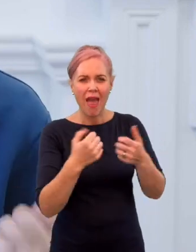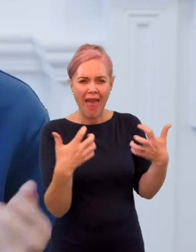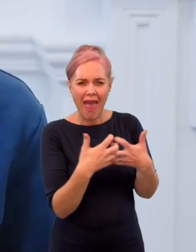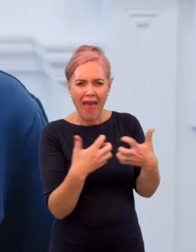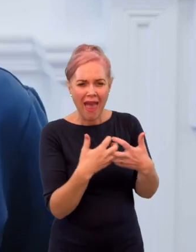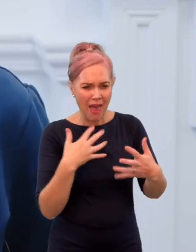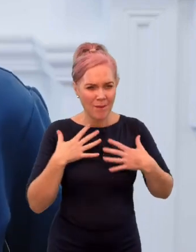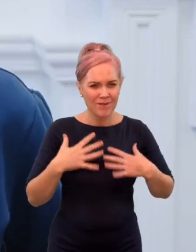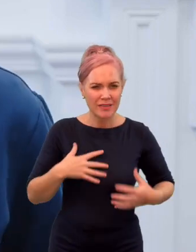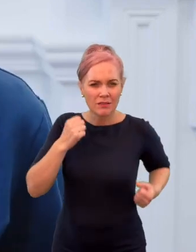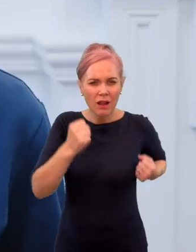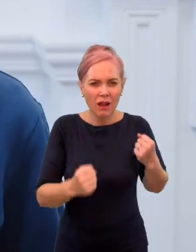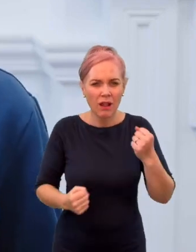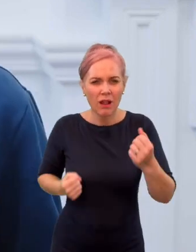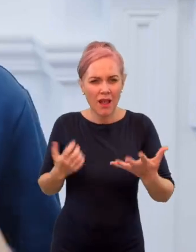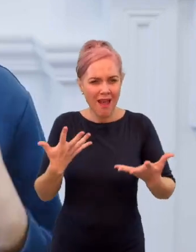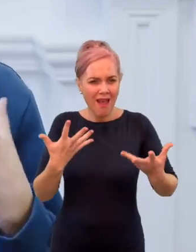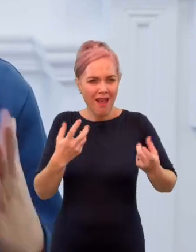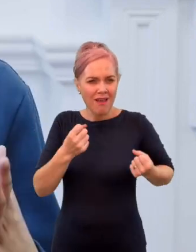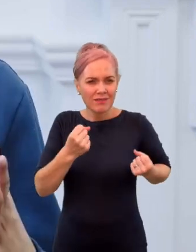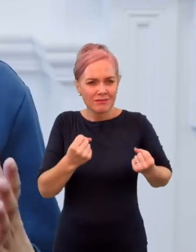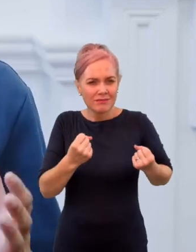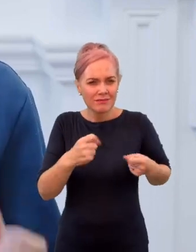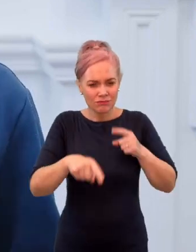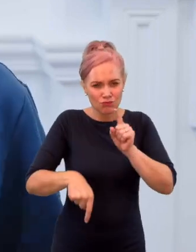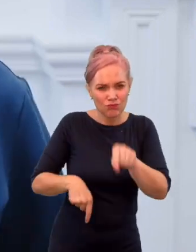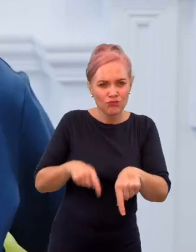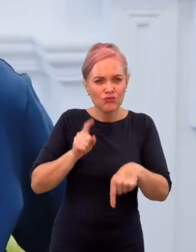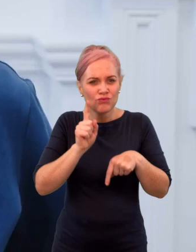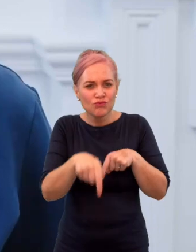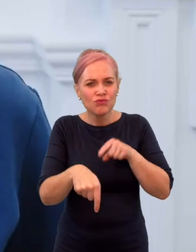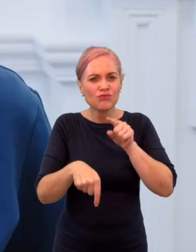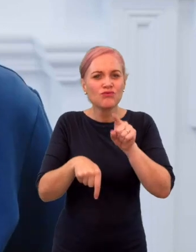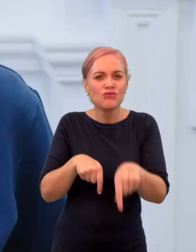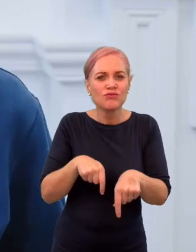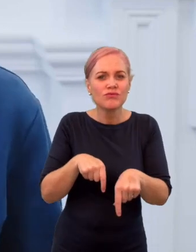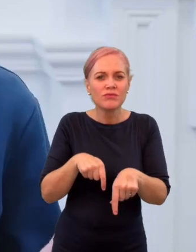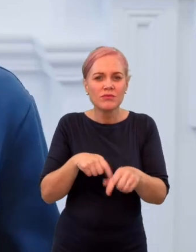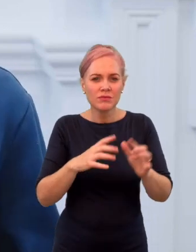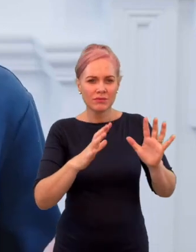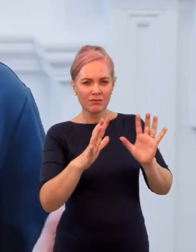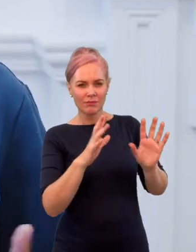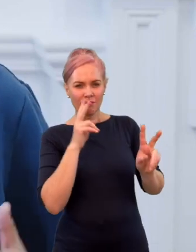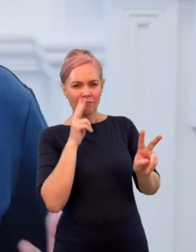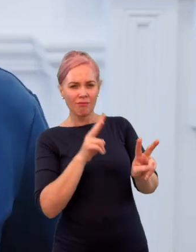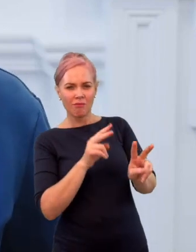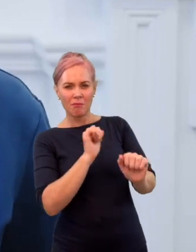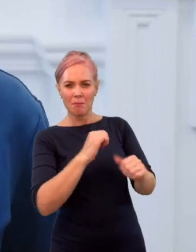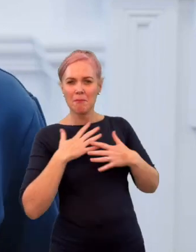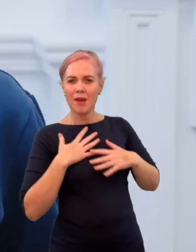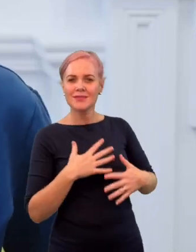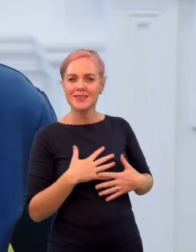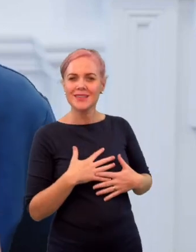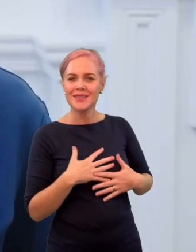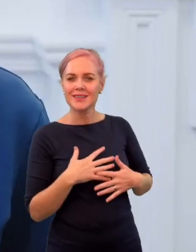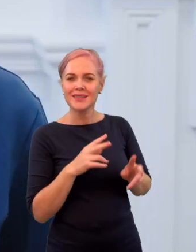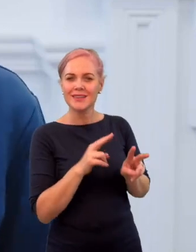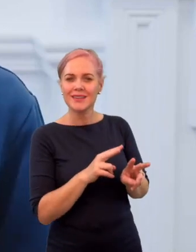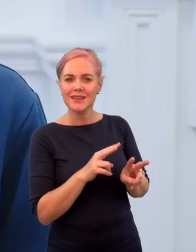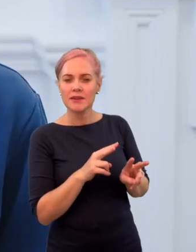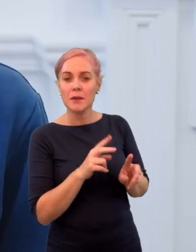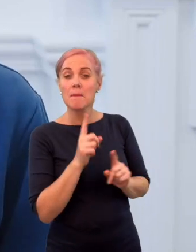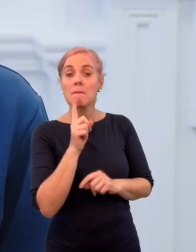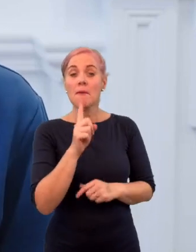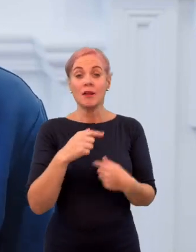the physicalities of it. So the way that their hands worked, the way that their legs were placed, and their sort of angles and things like that in their